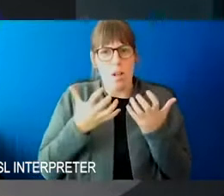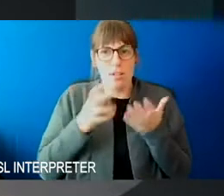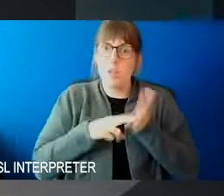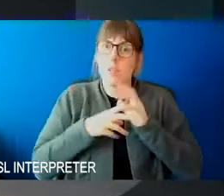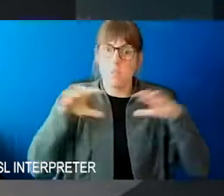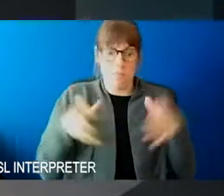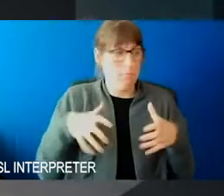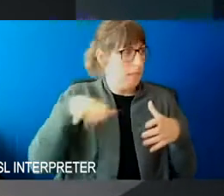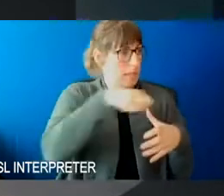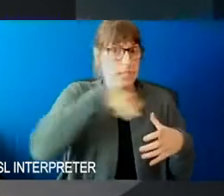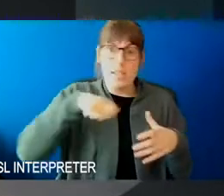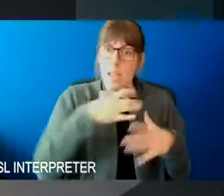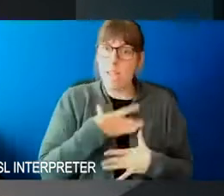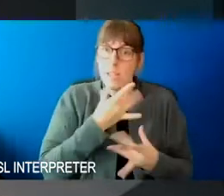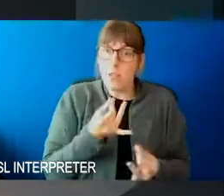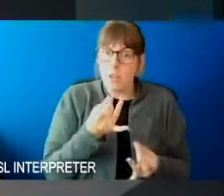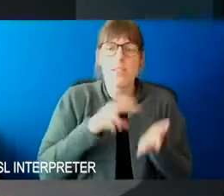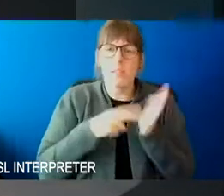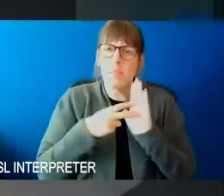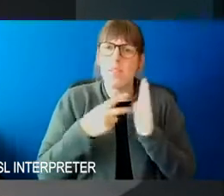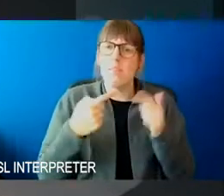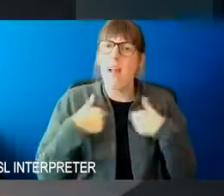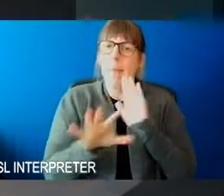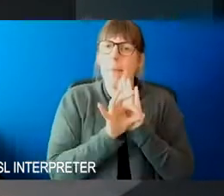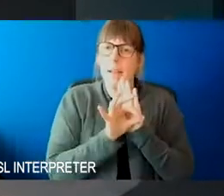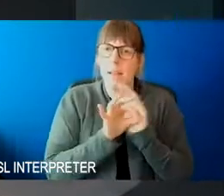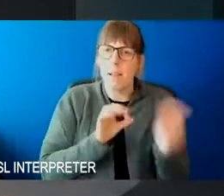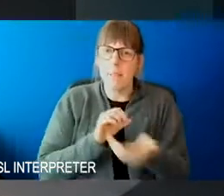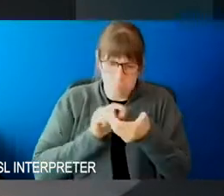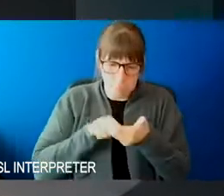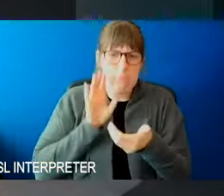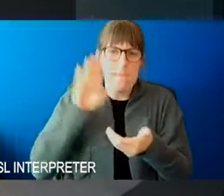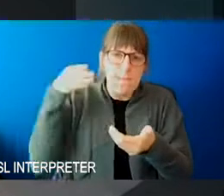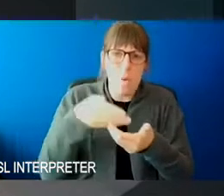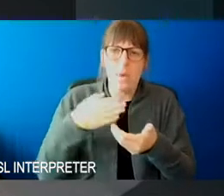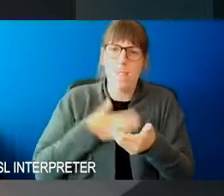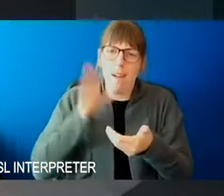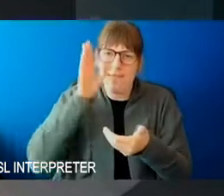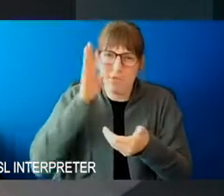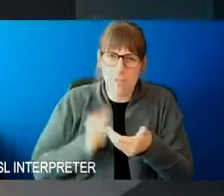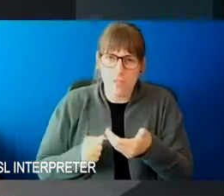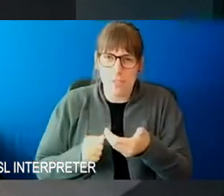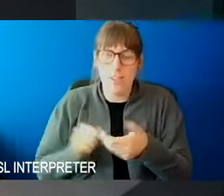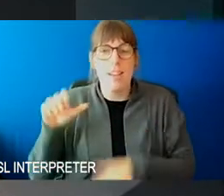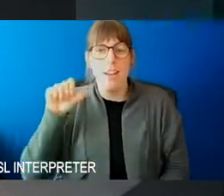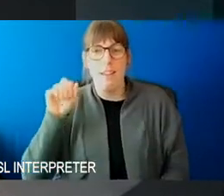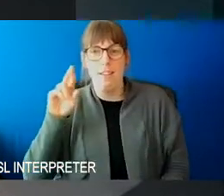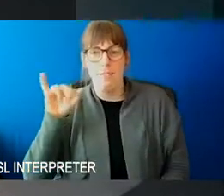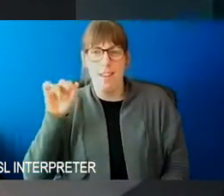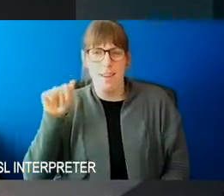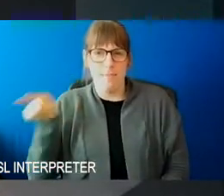niche audiences can cluster together and decide on whatever they want to focus